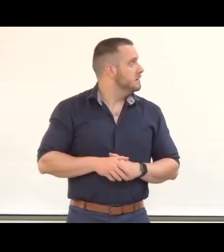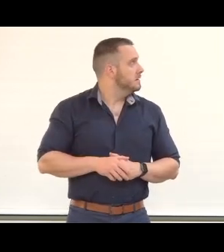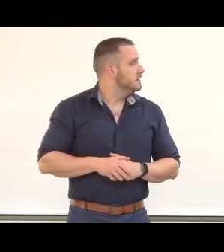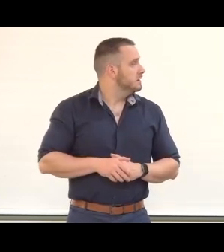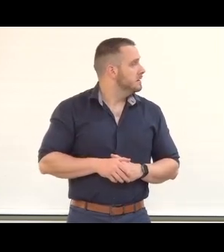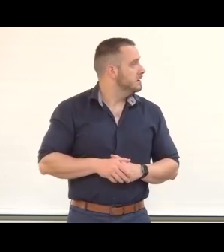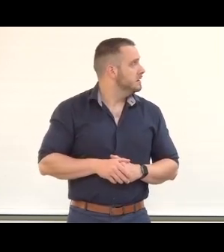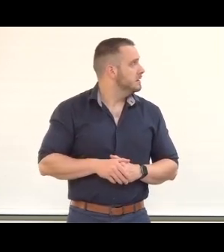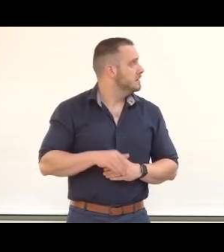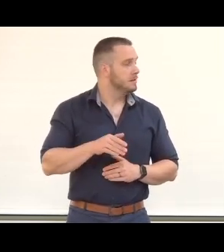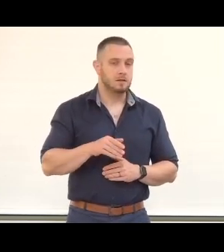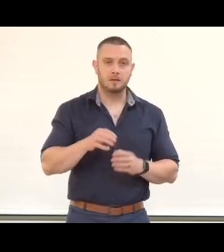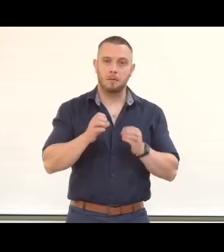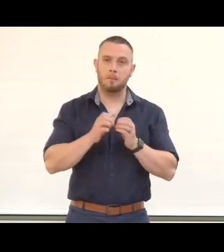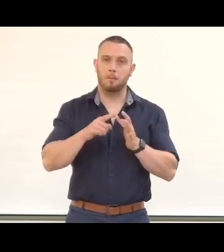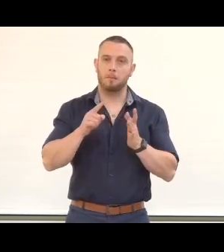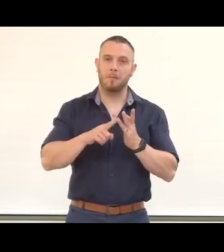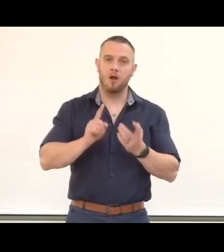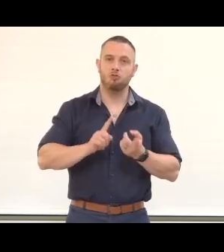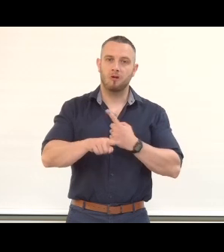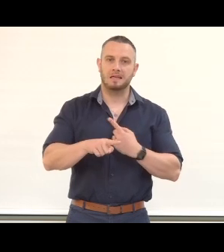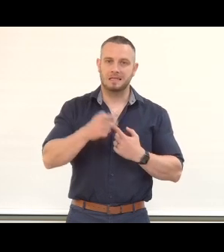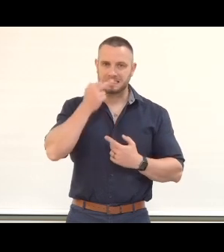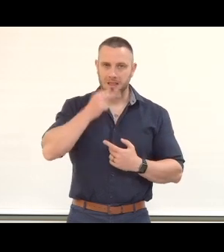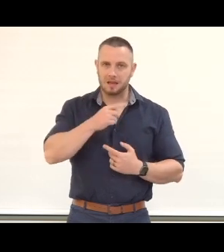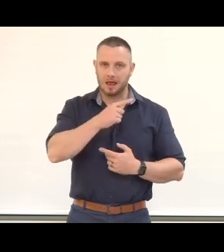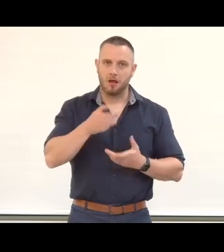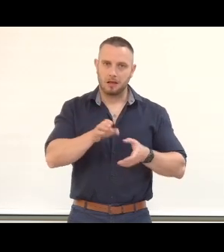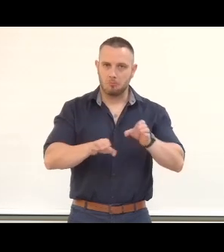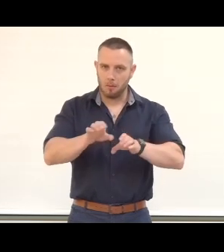the bioreactor simulator, which was also an experiment there.